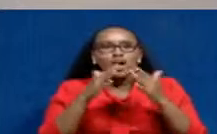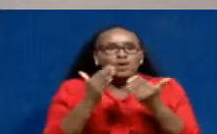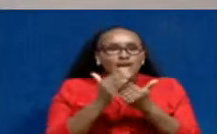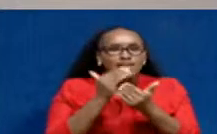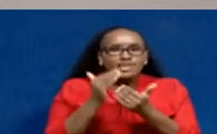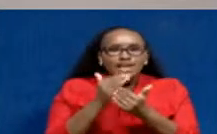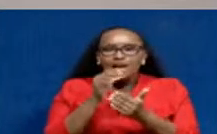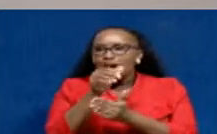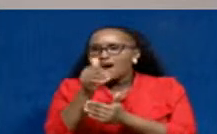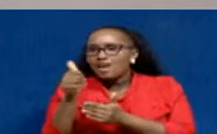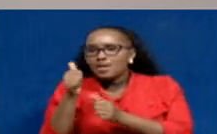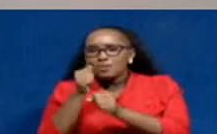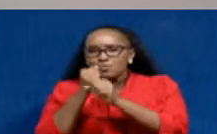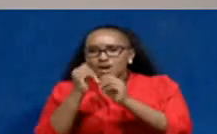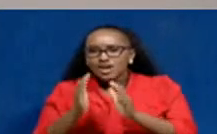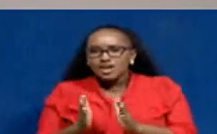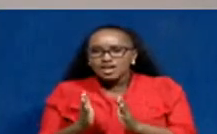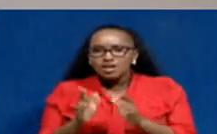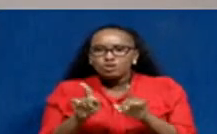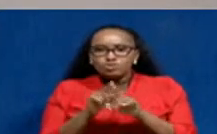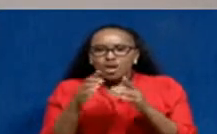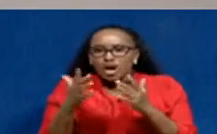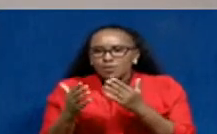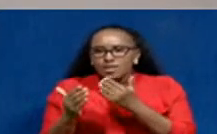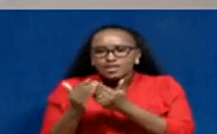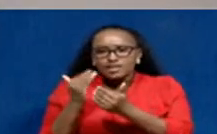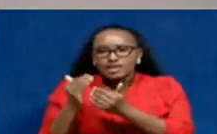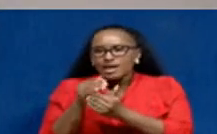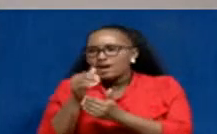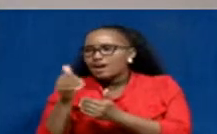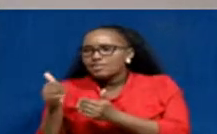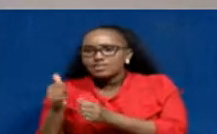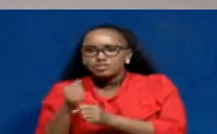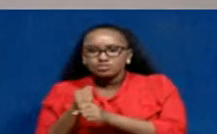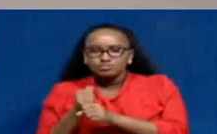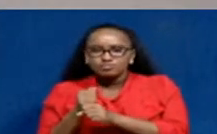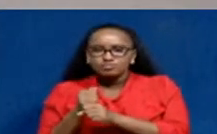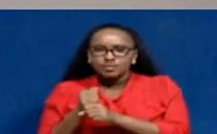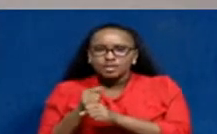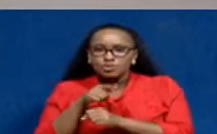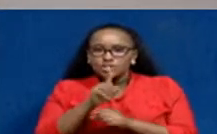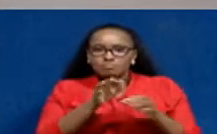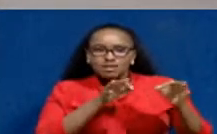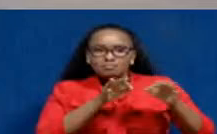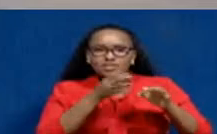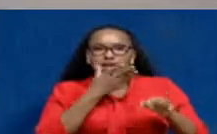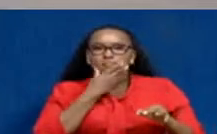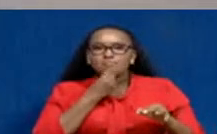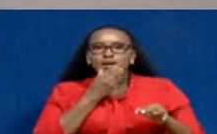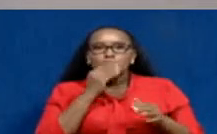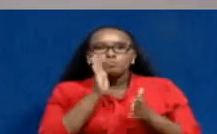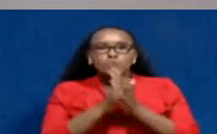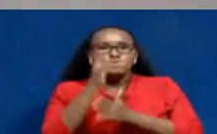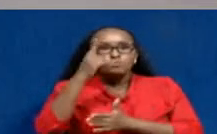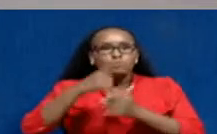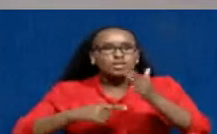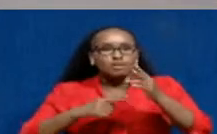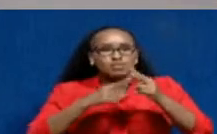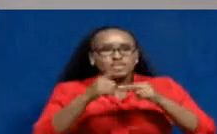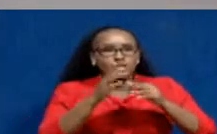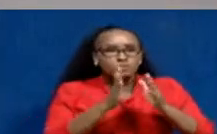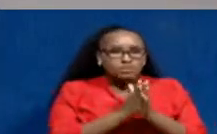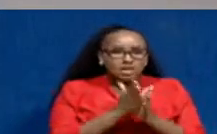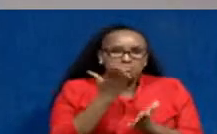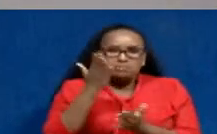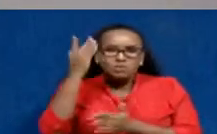peers and equals, or how he treats his subordinates? Do you measure a man by what he started,